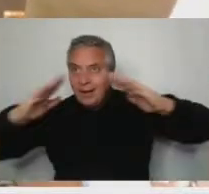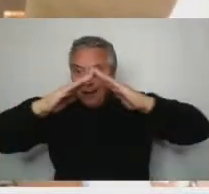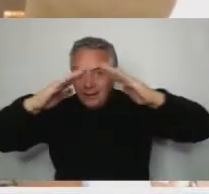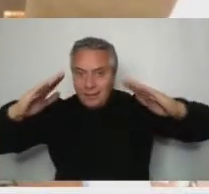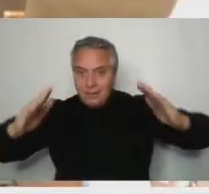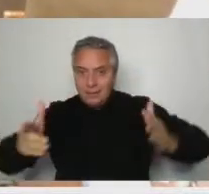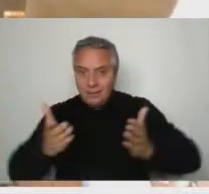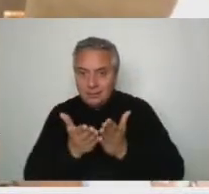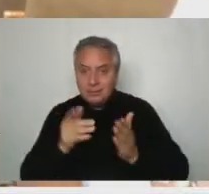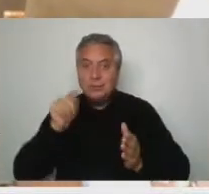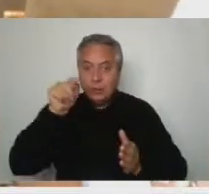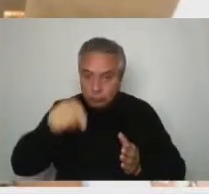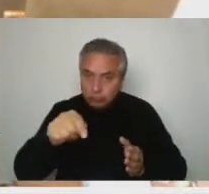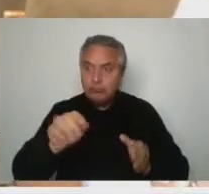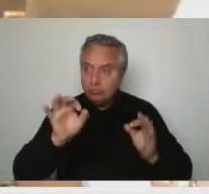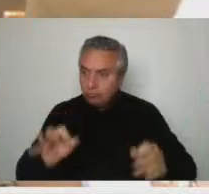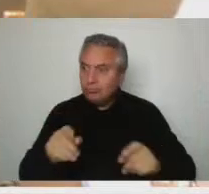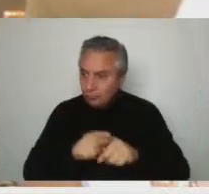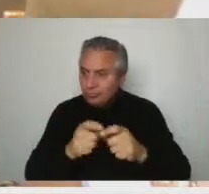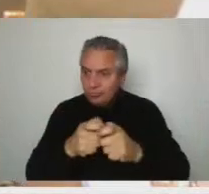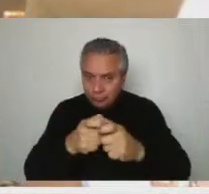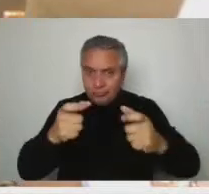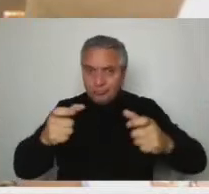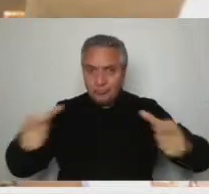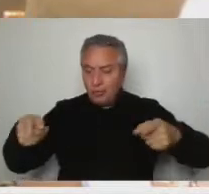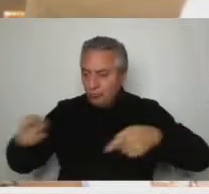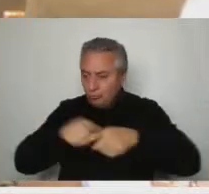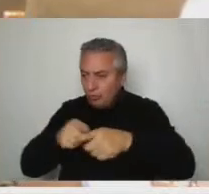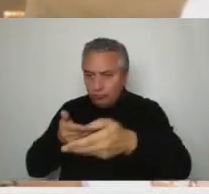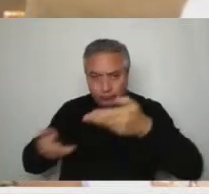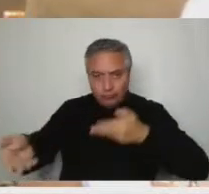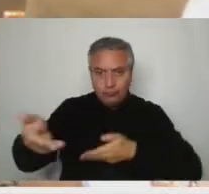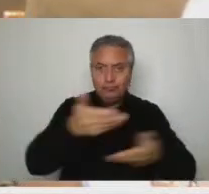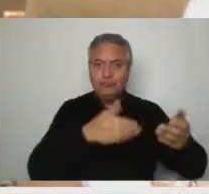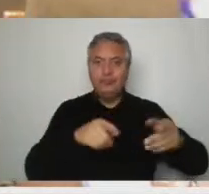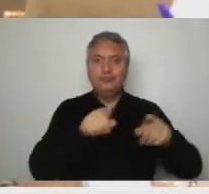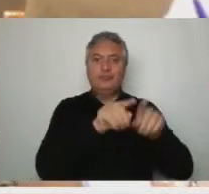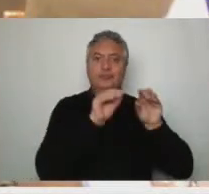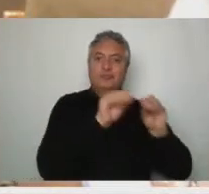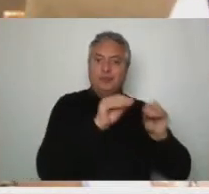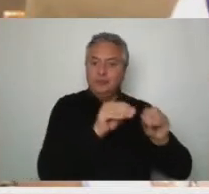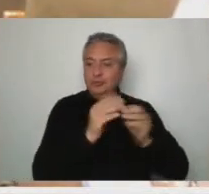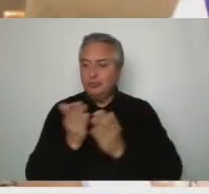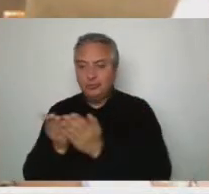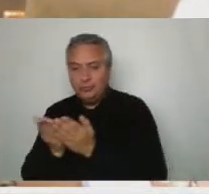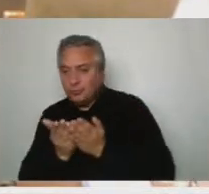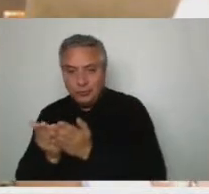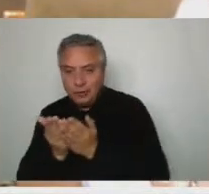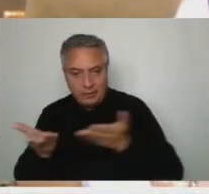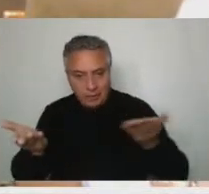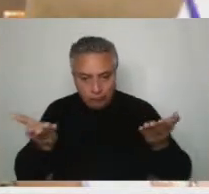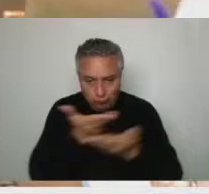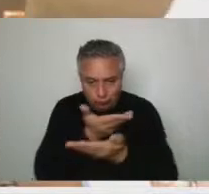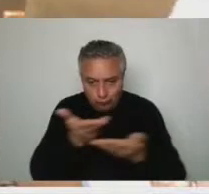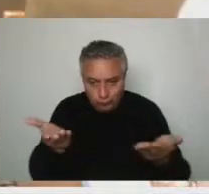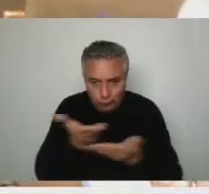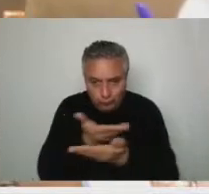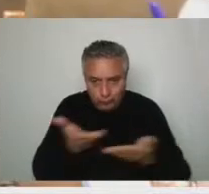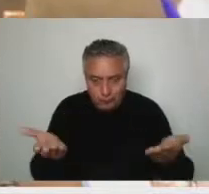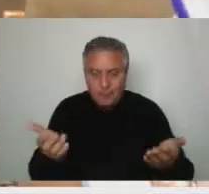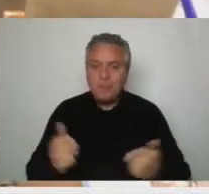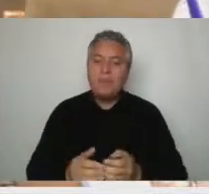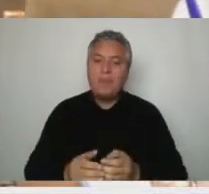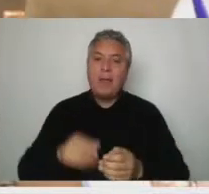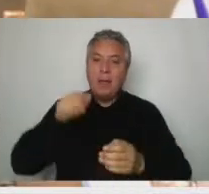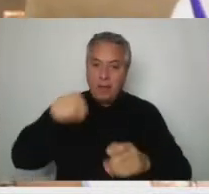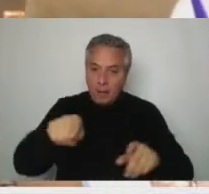everything that happens at the school level is a result of the local reality and the dynamic between teachers and students. And